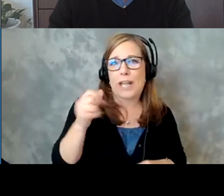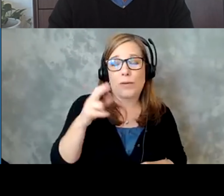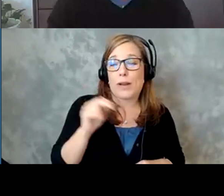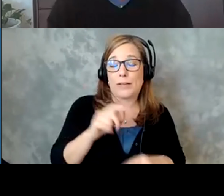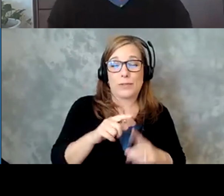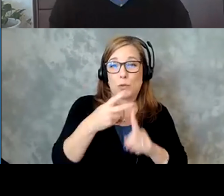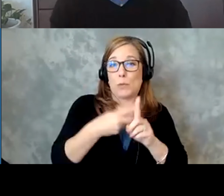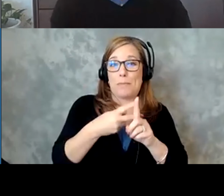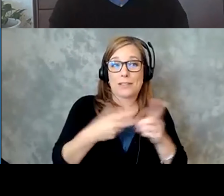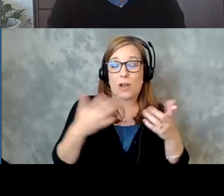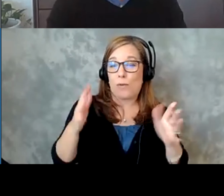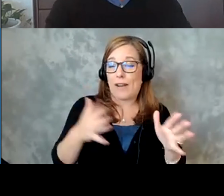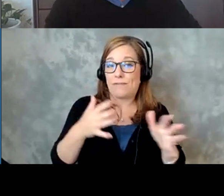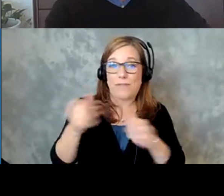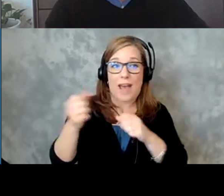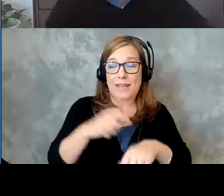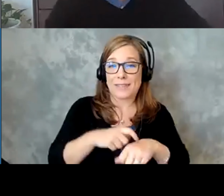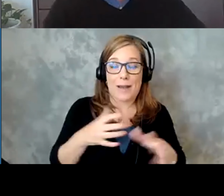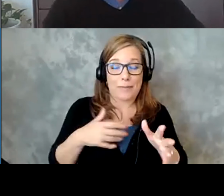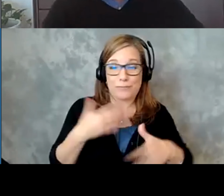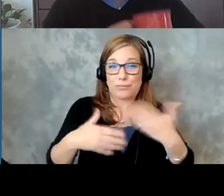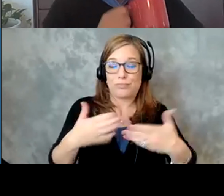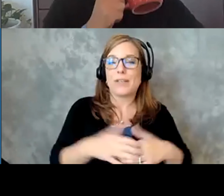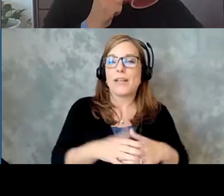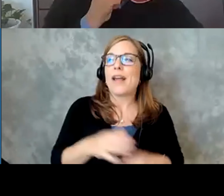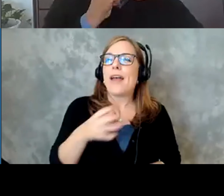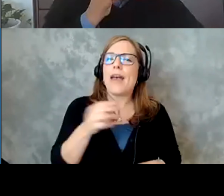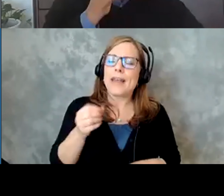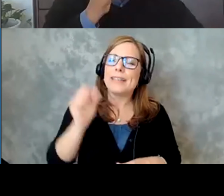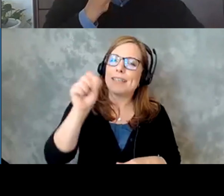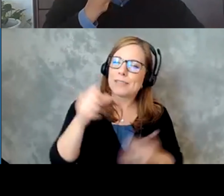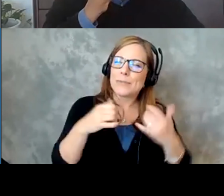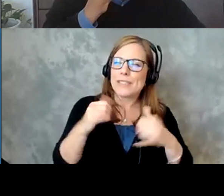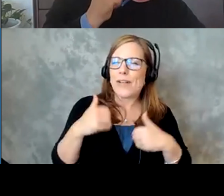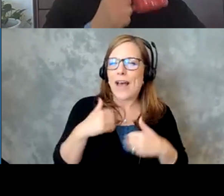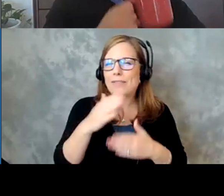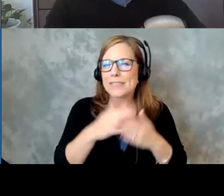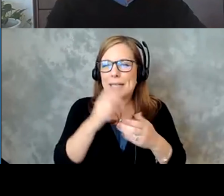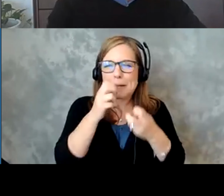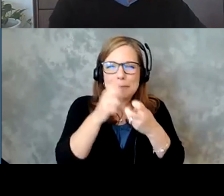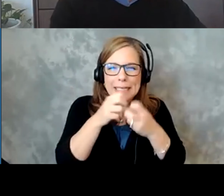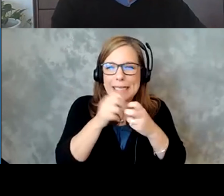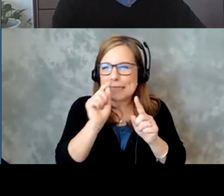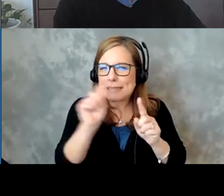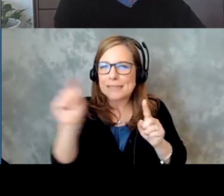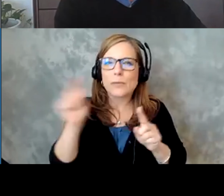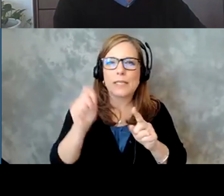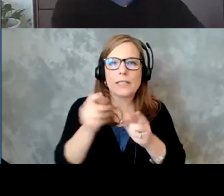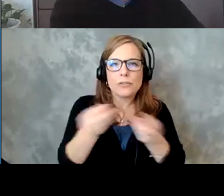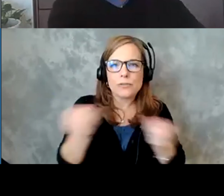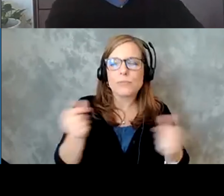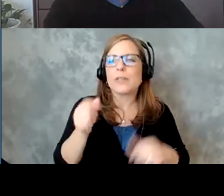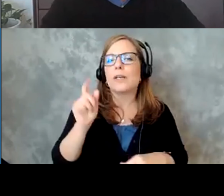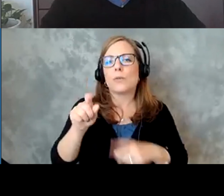really fast. And yes, we still have some kinks to iron out, some more data to be shared, contracts to